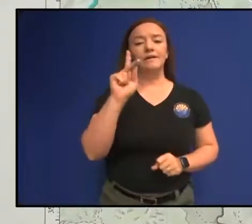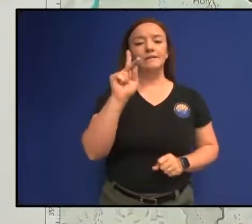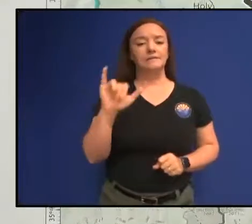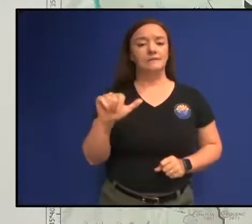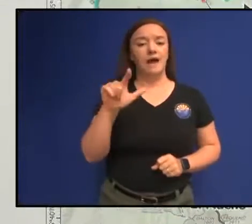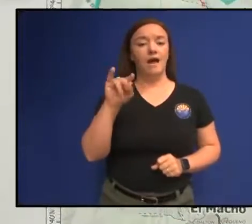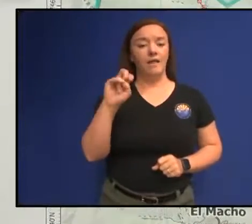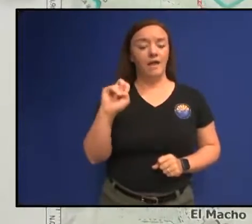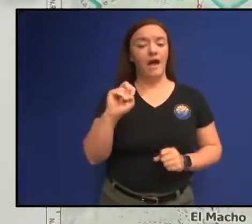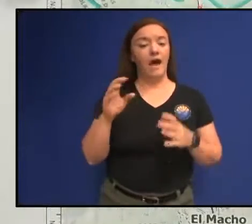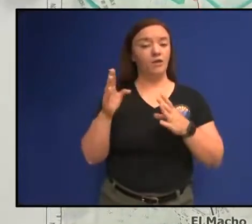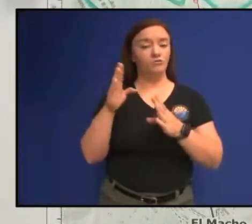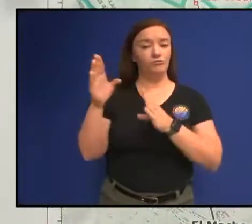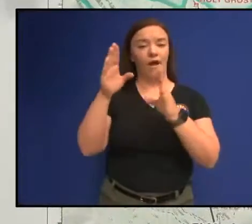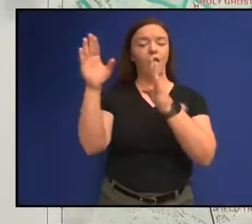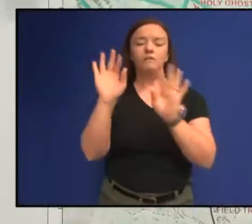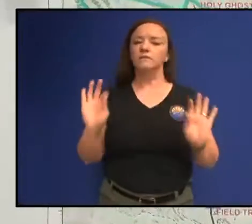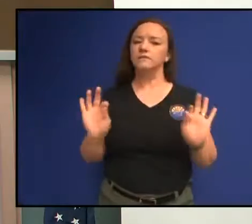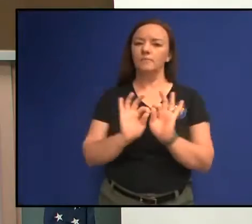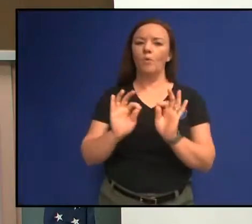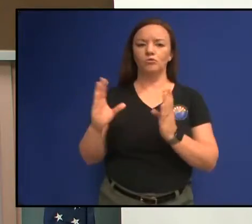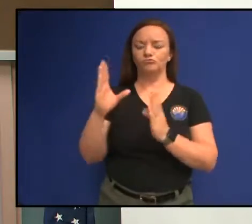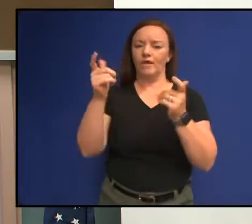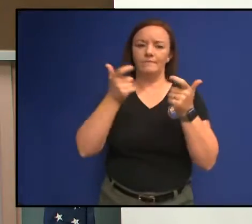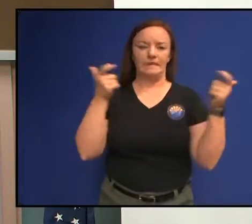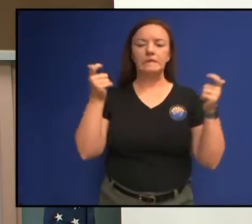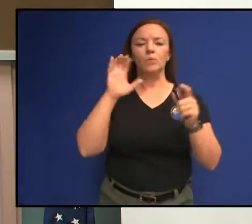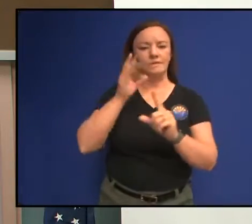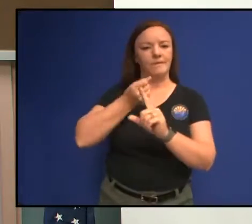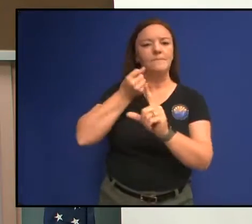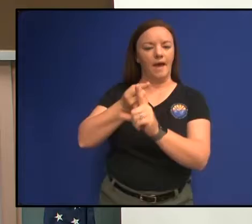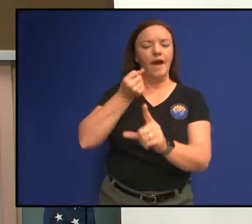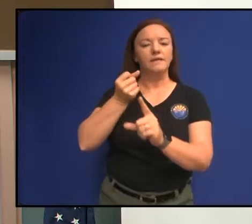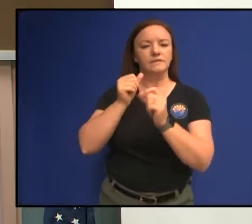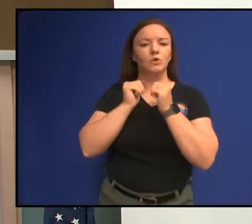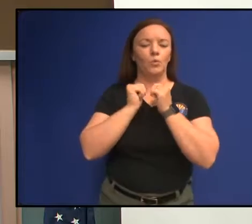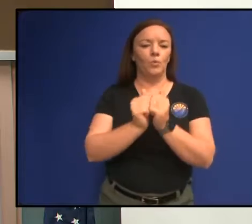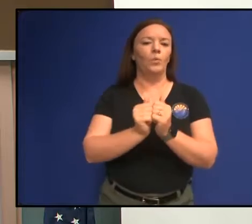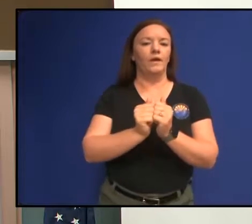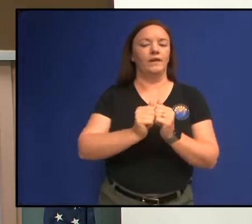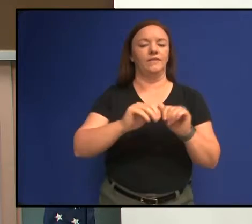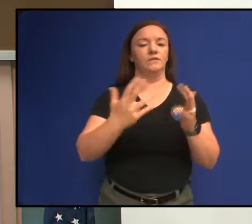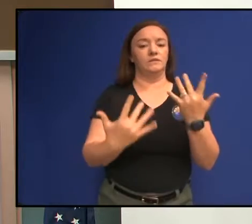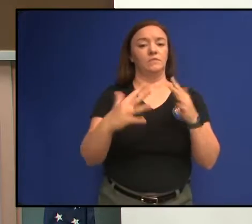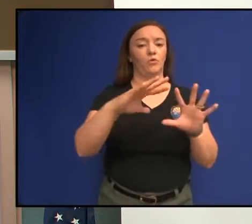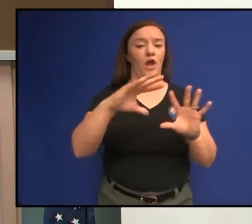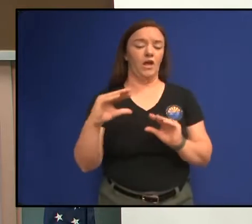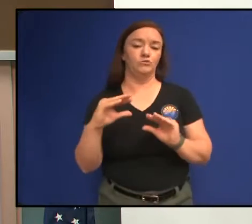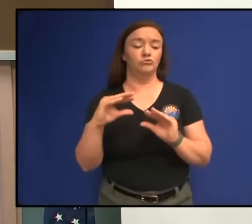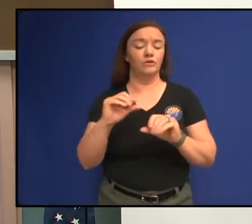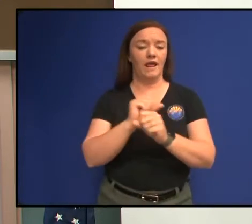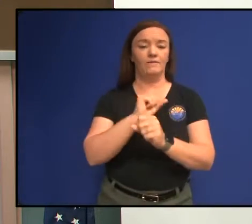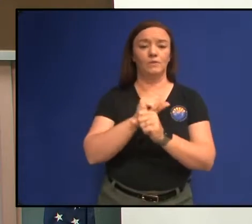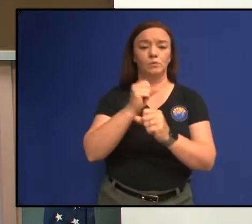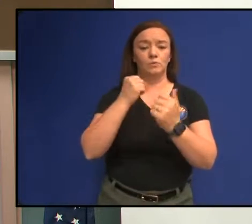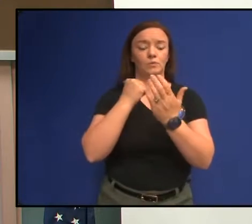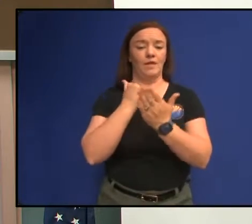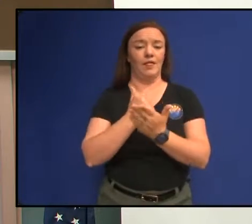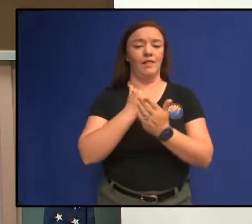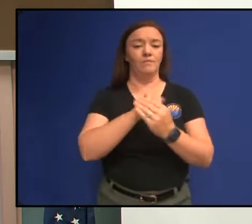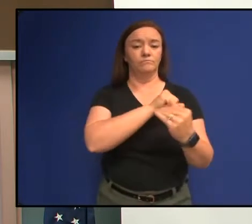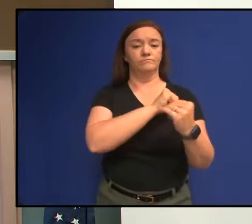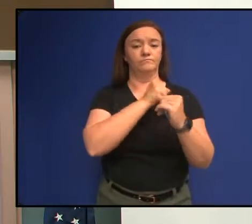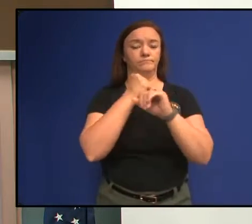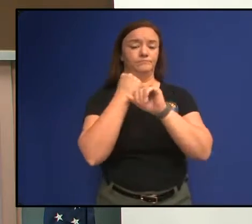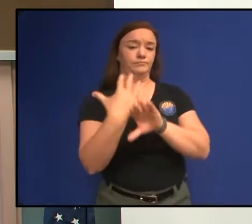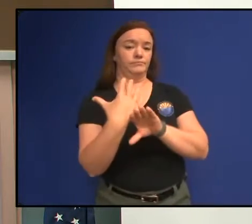major trail that's on this forest, and it was impacted by suppression efforts as a holding structure. So we had some